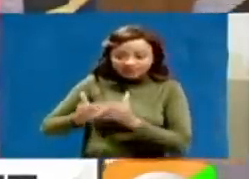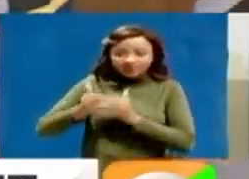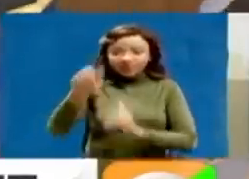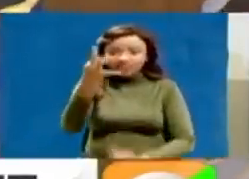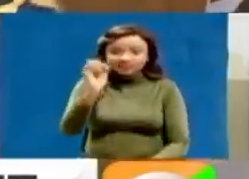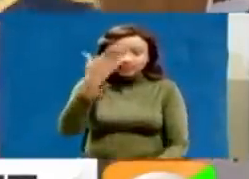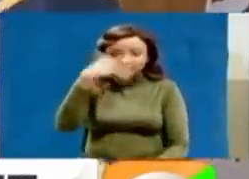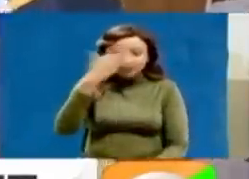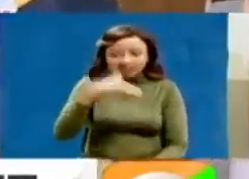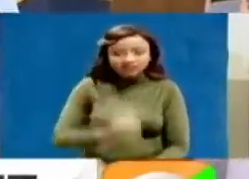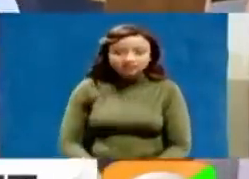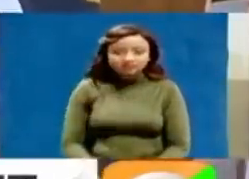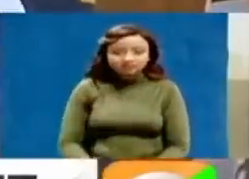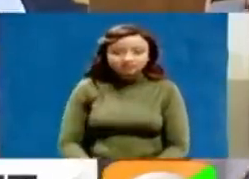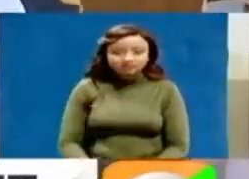30 days.